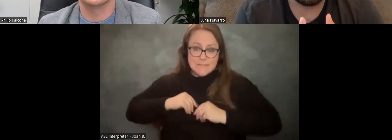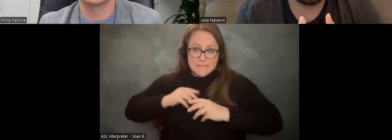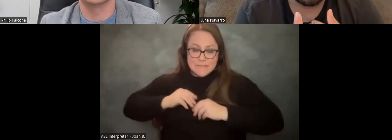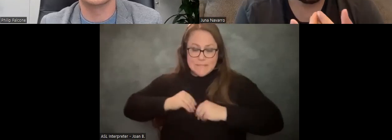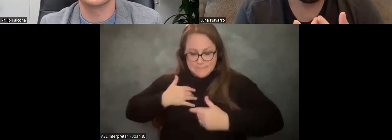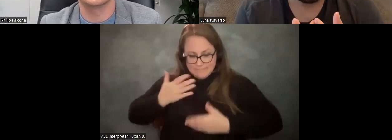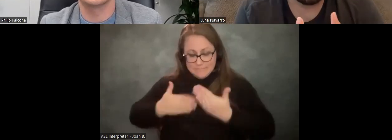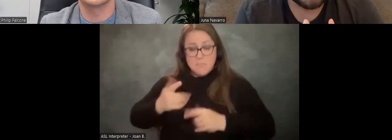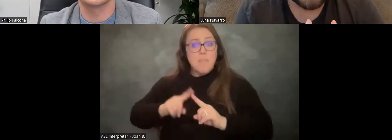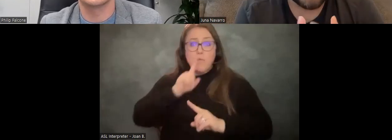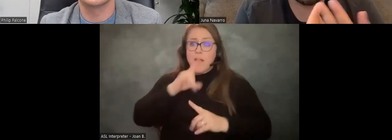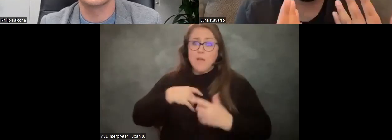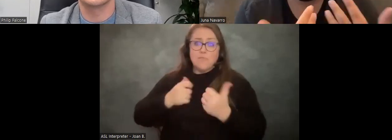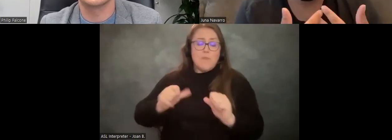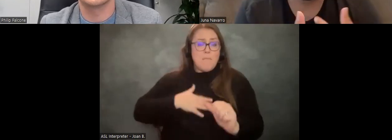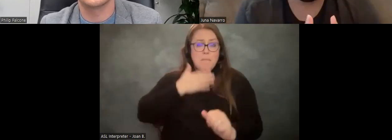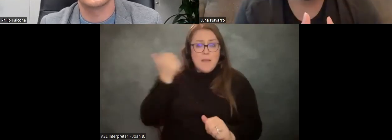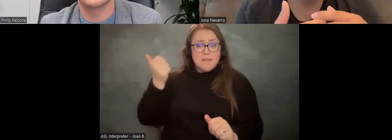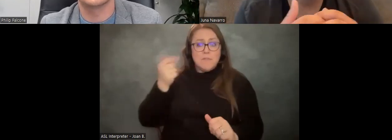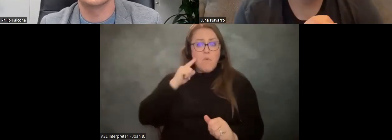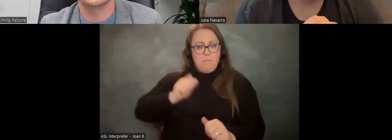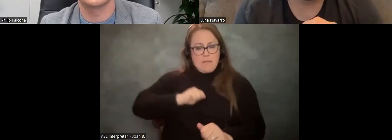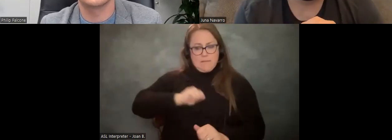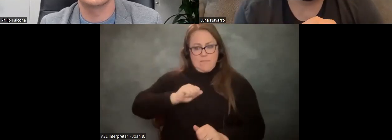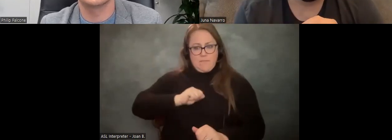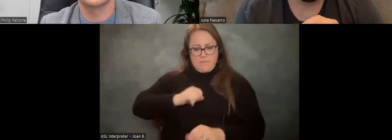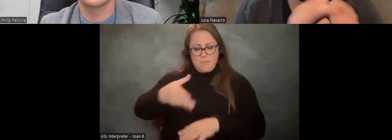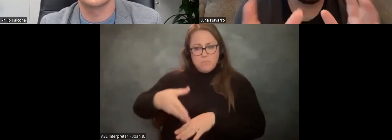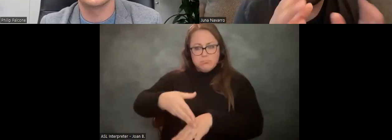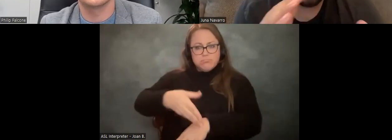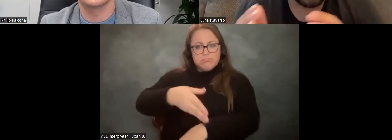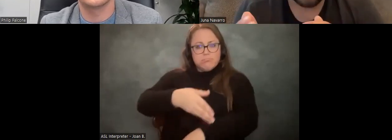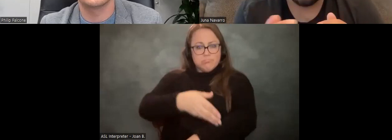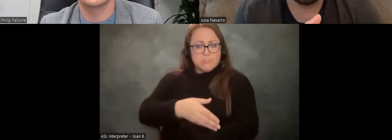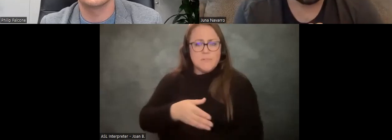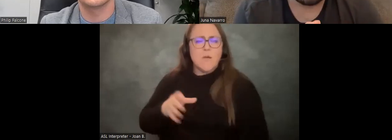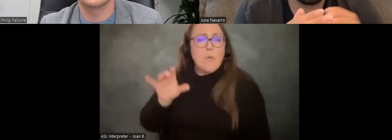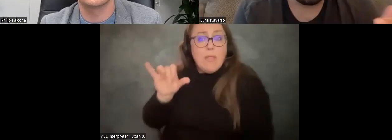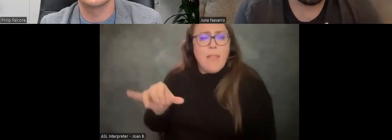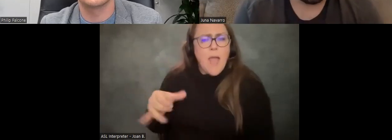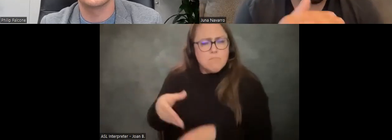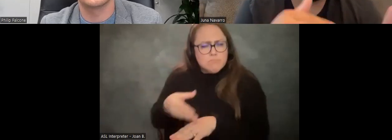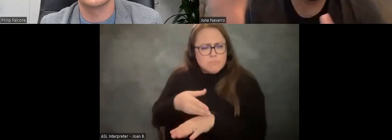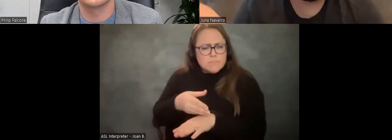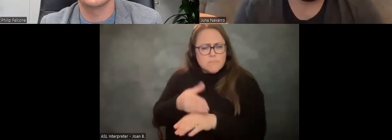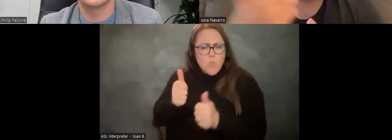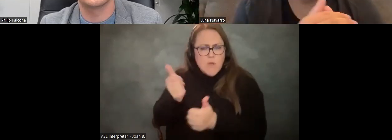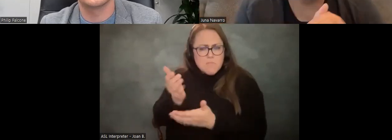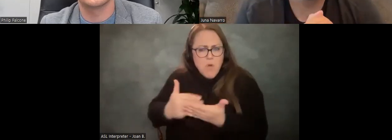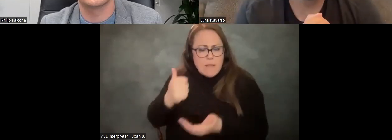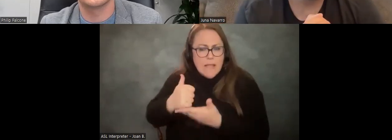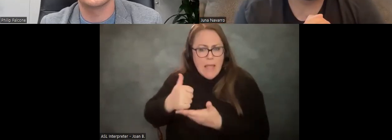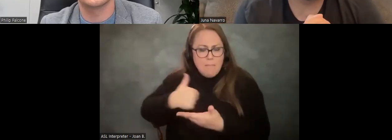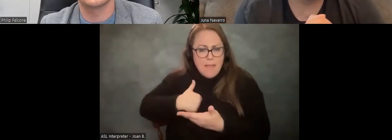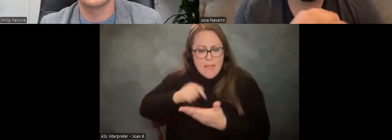like attempt to just grow as an individual too. So what were these growth components that I think pushed me to the next